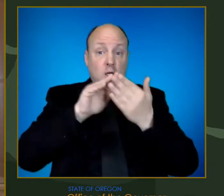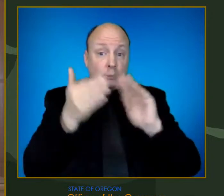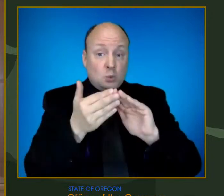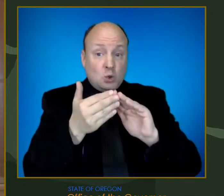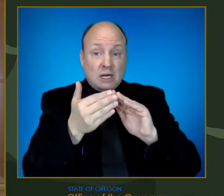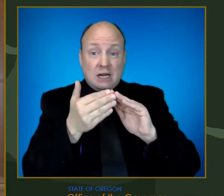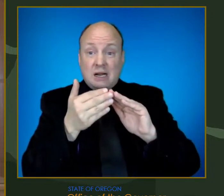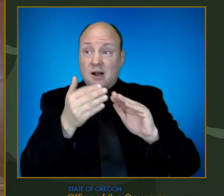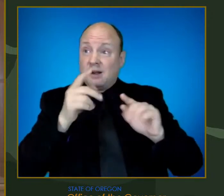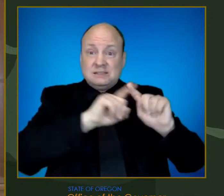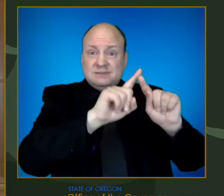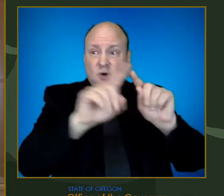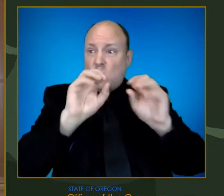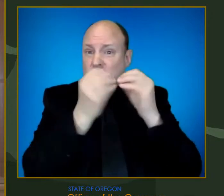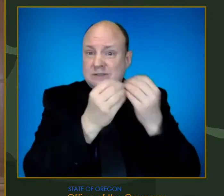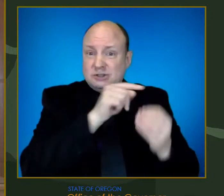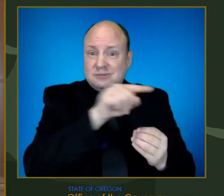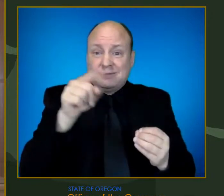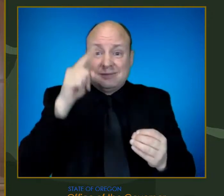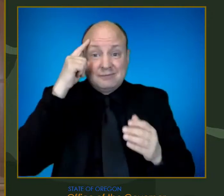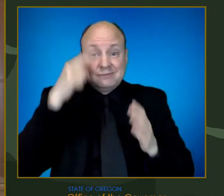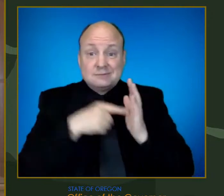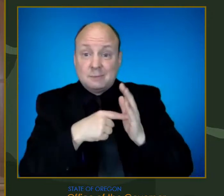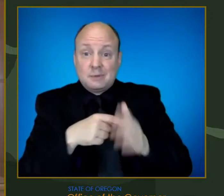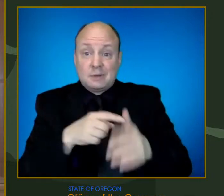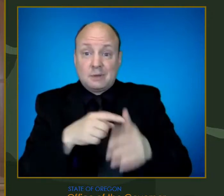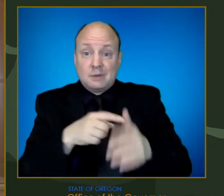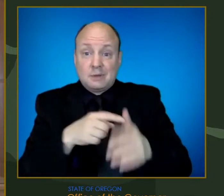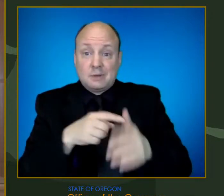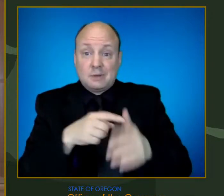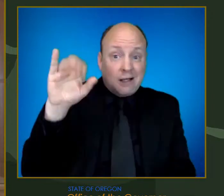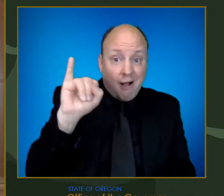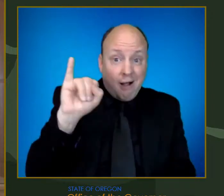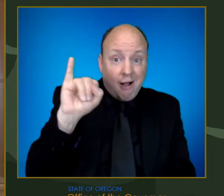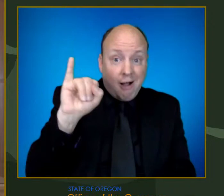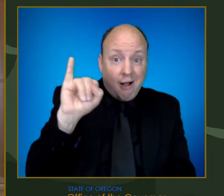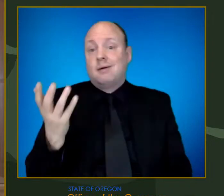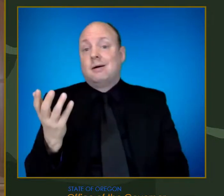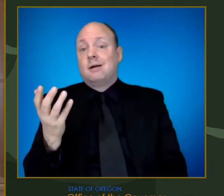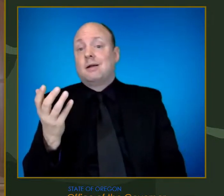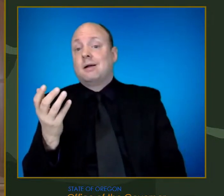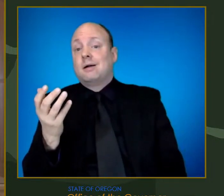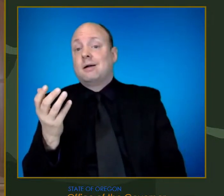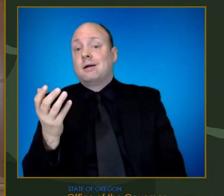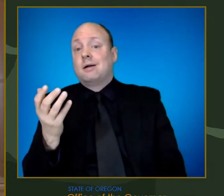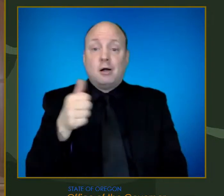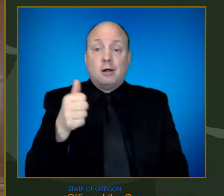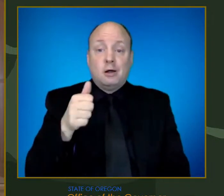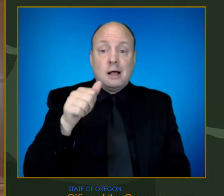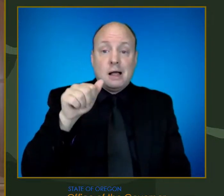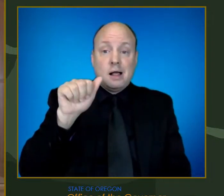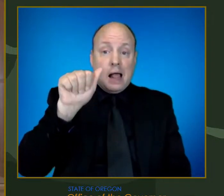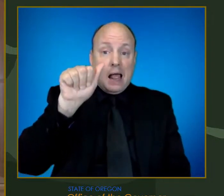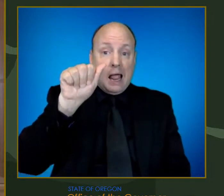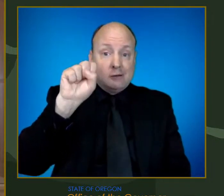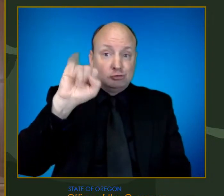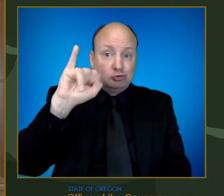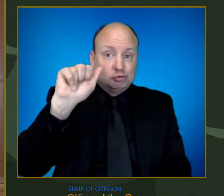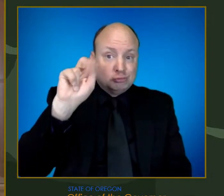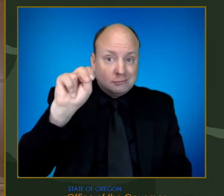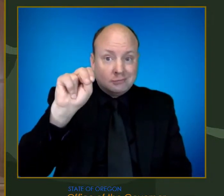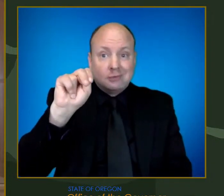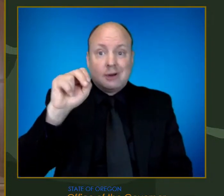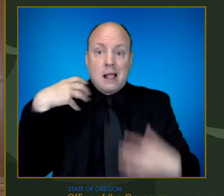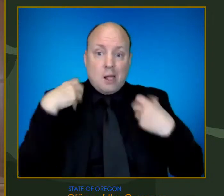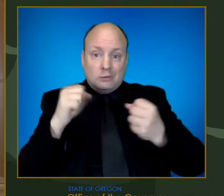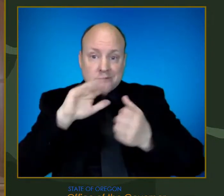from SEI to the Asian Health Center, to partnering with our